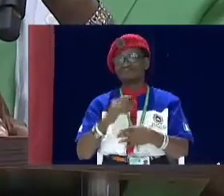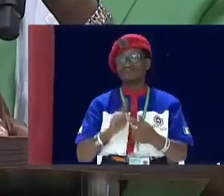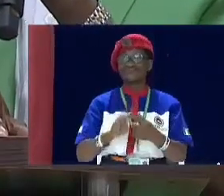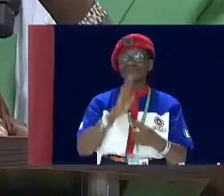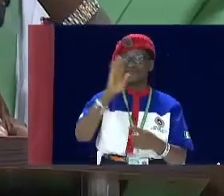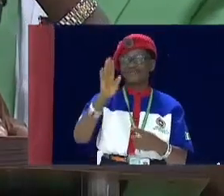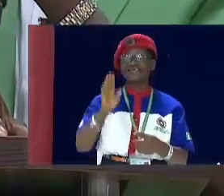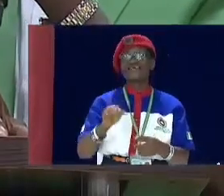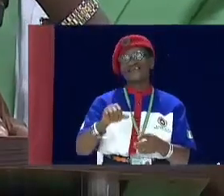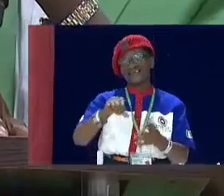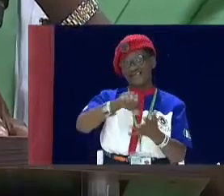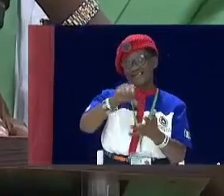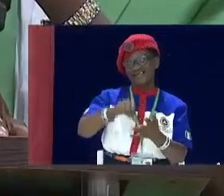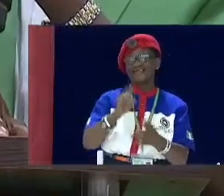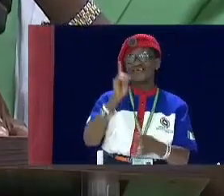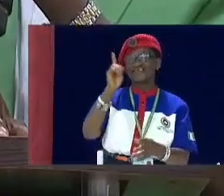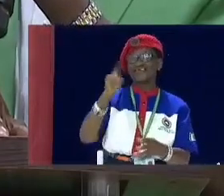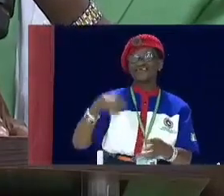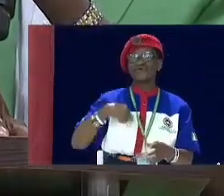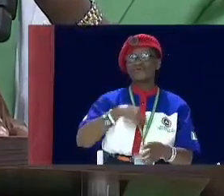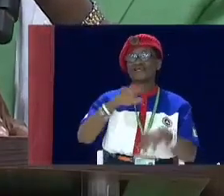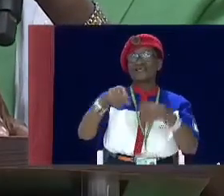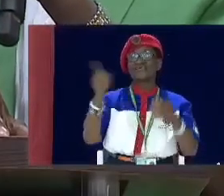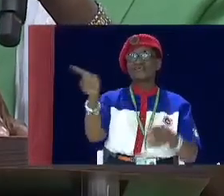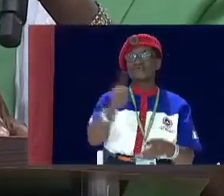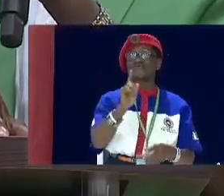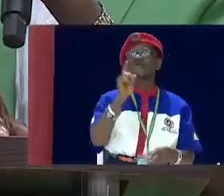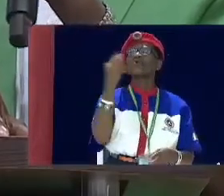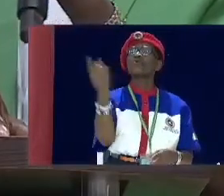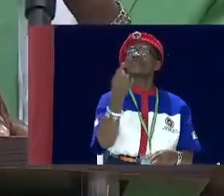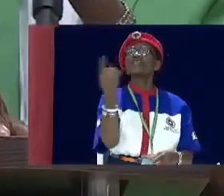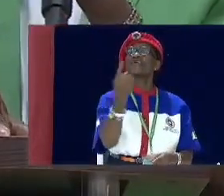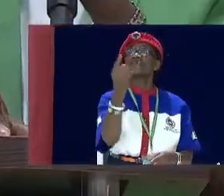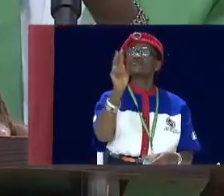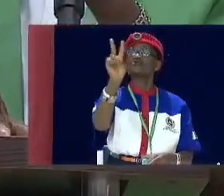We'll give you only 2 minutes. A fun yin ni iseju meji pere.